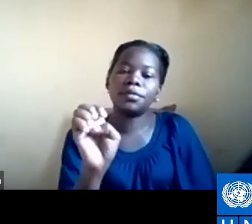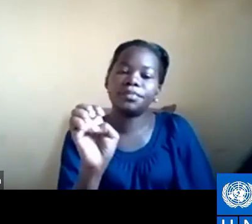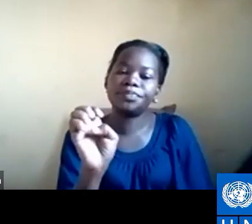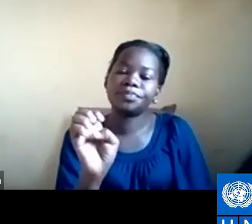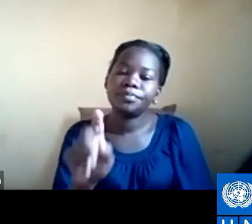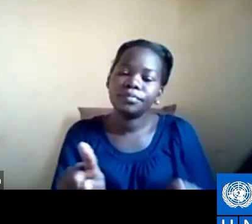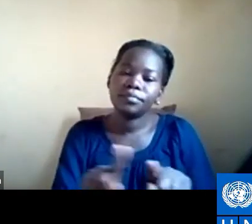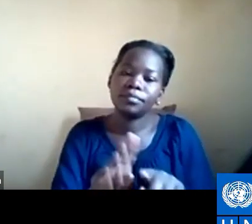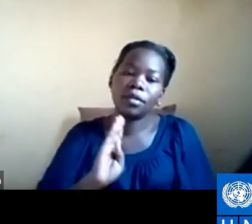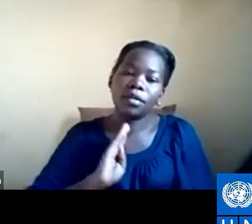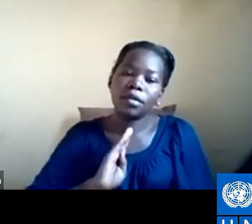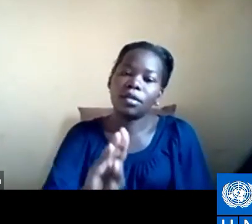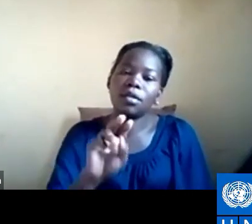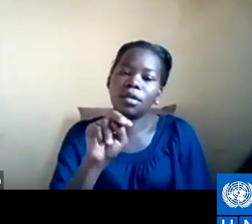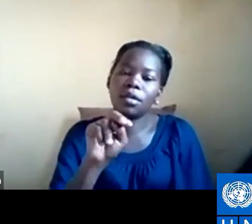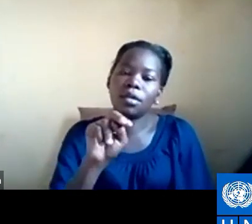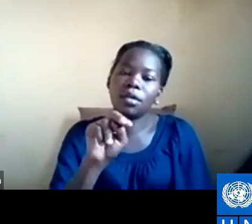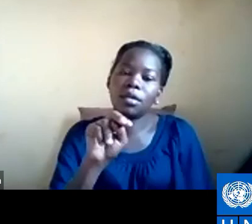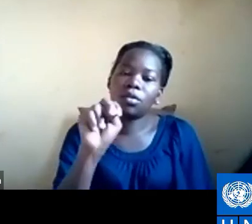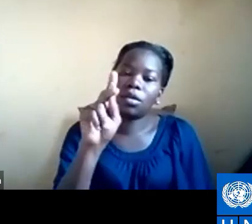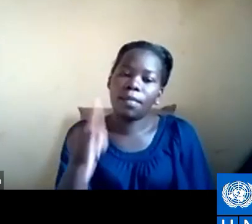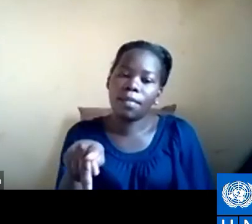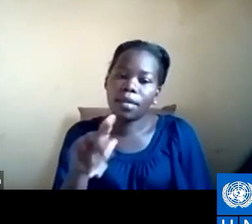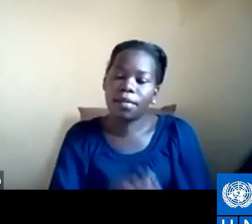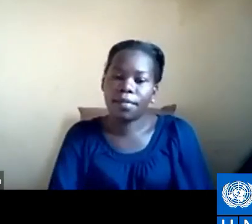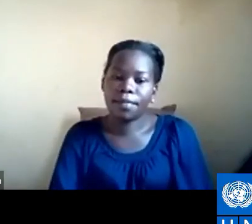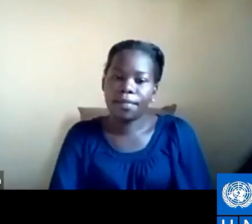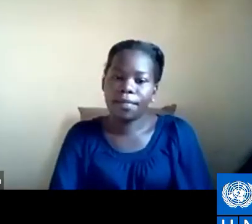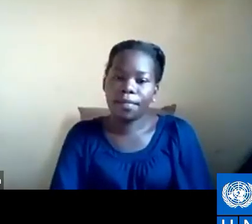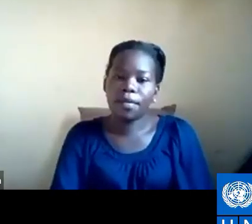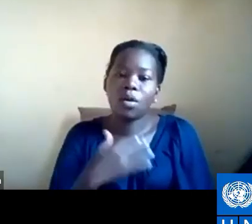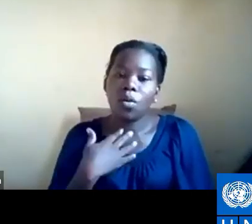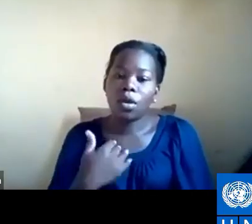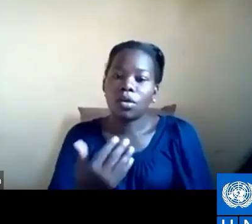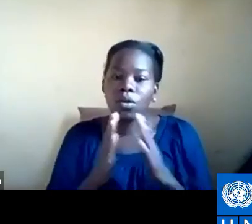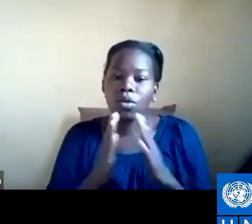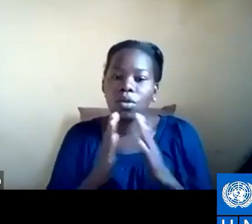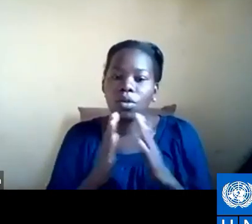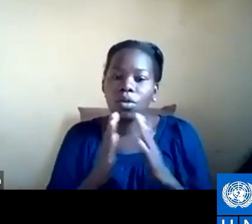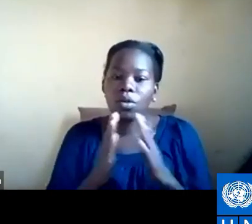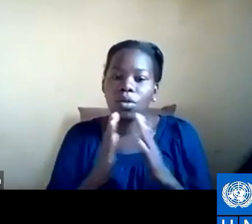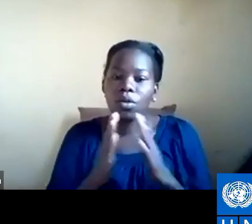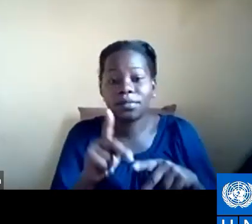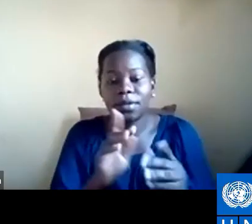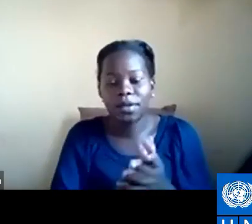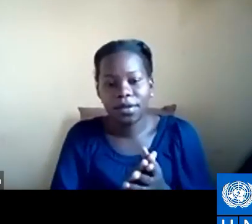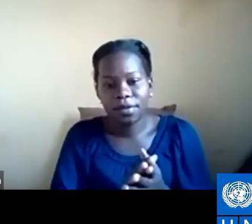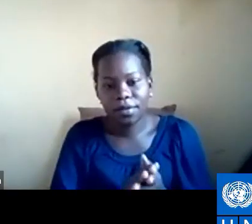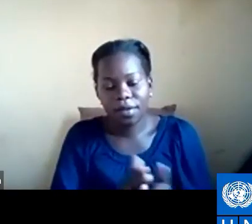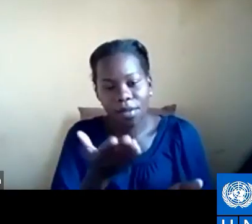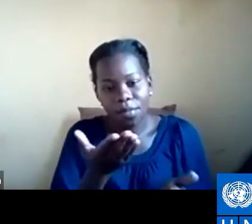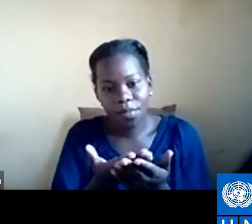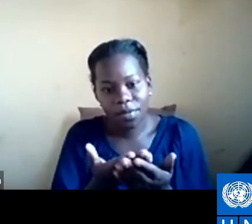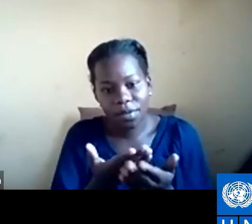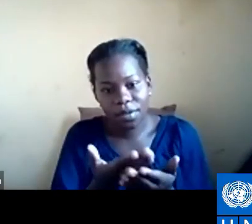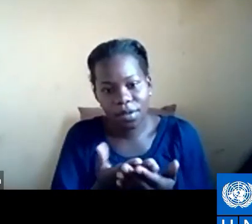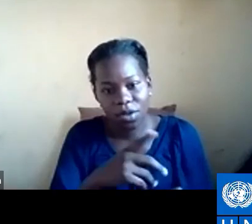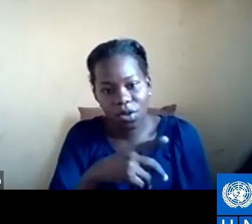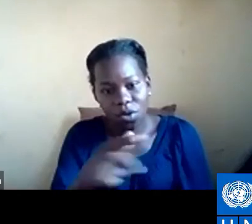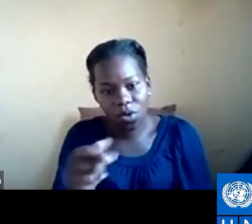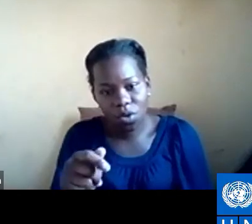Youth Ideathon, I'd like to thank everyone for having participated. And please do go to the website. And I'll repeat that website again, as I